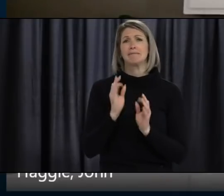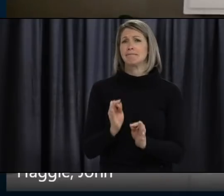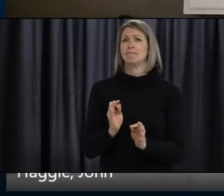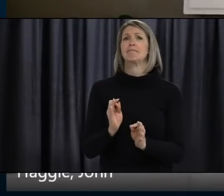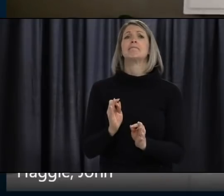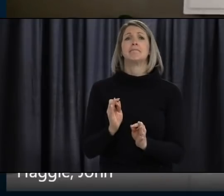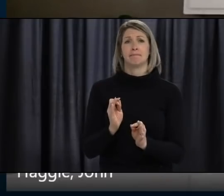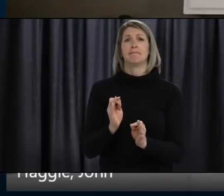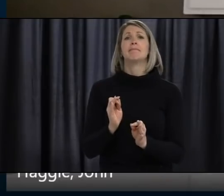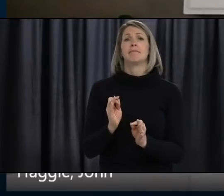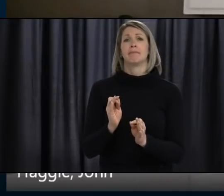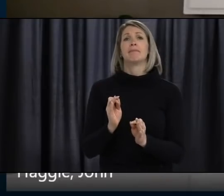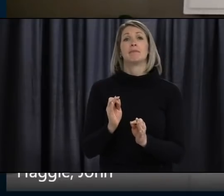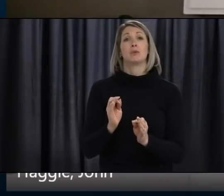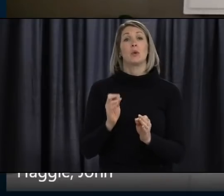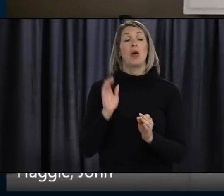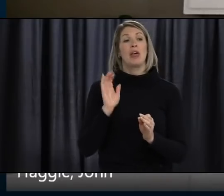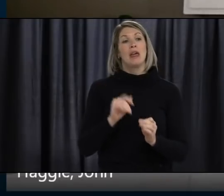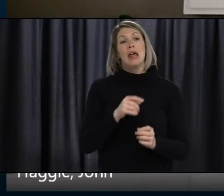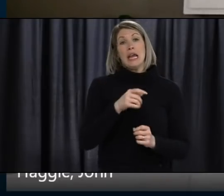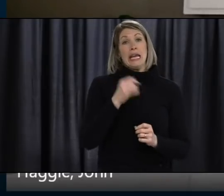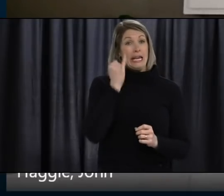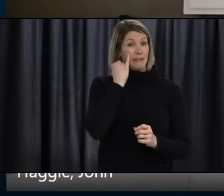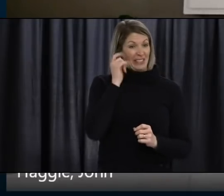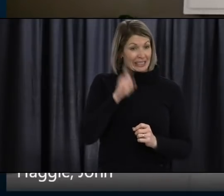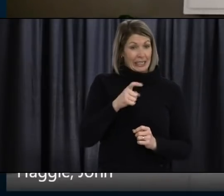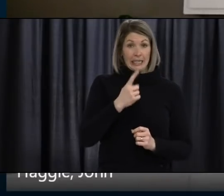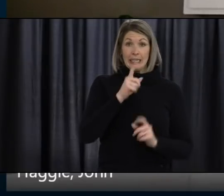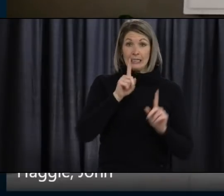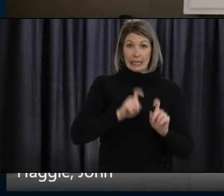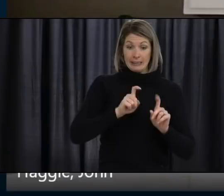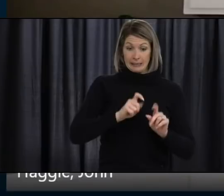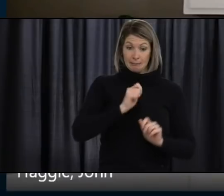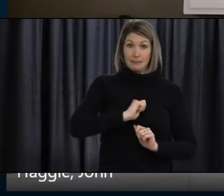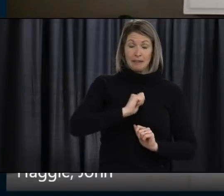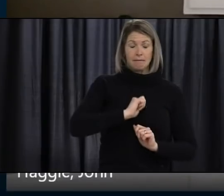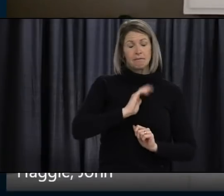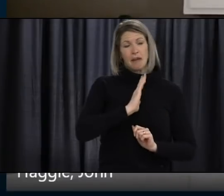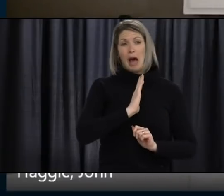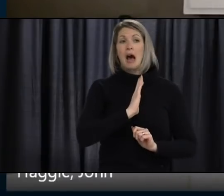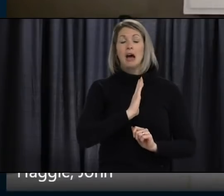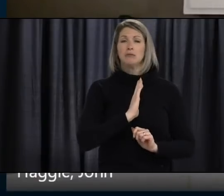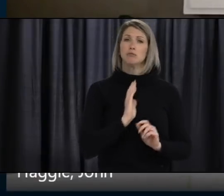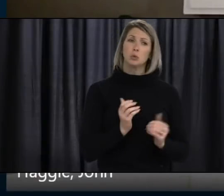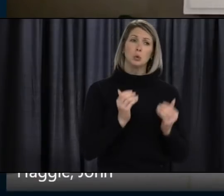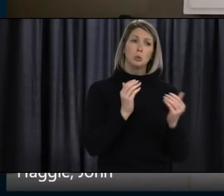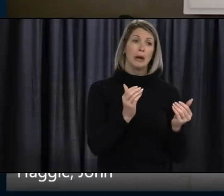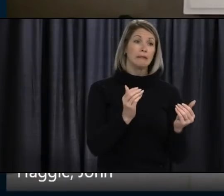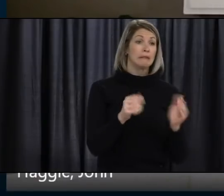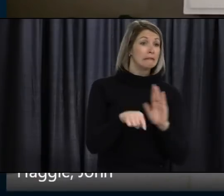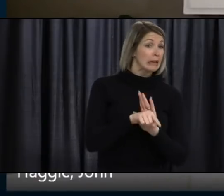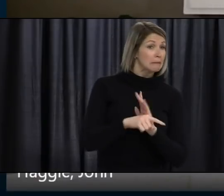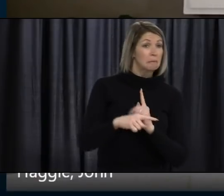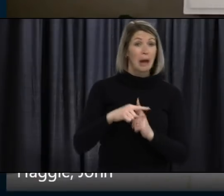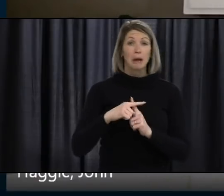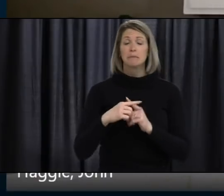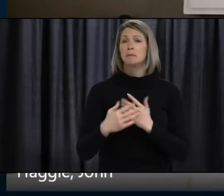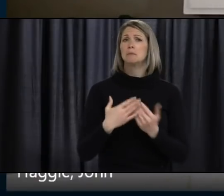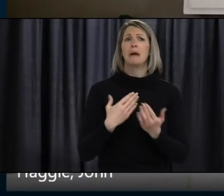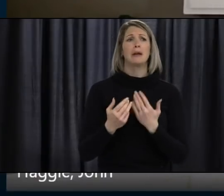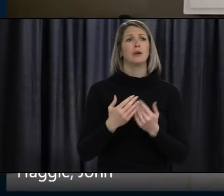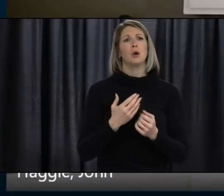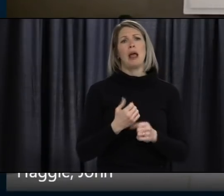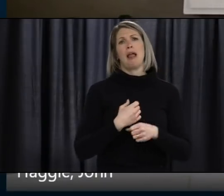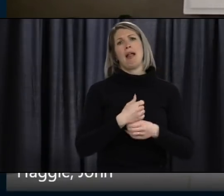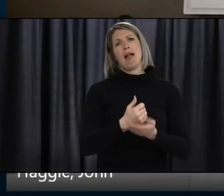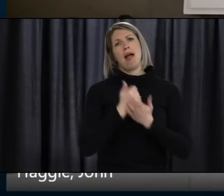most accurate, up-to-date information and help us identify those people with fairly mild symptoms who yet may still carry the virus